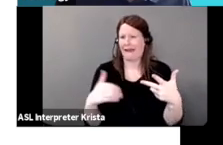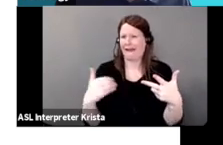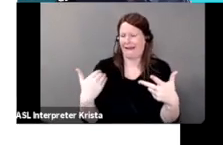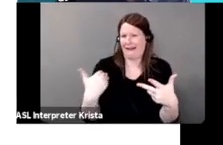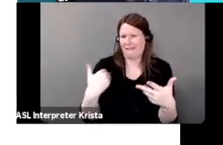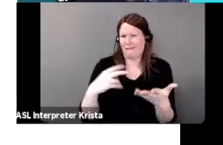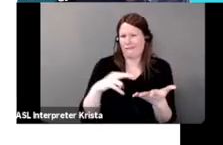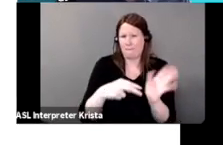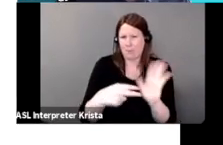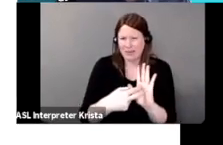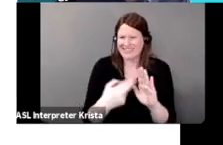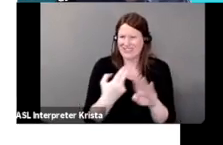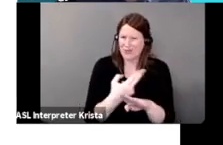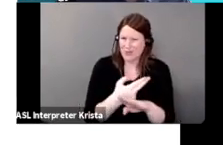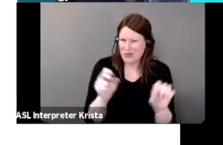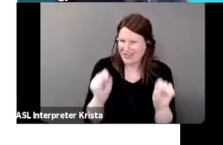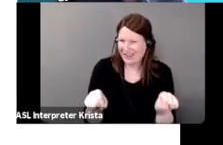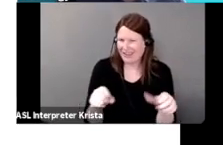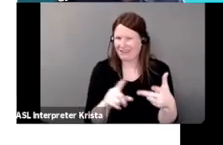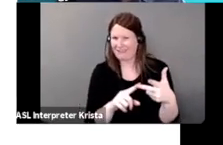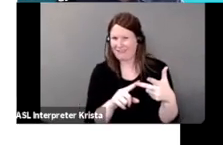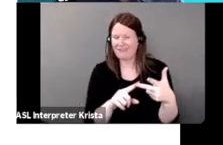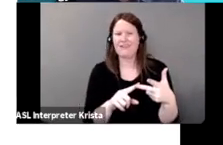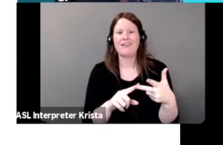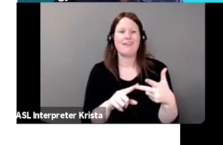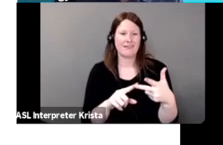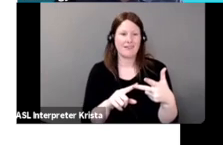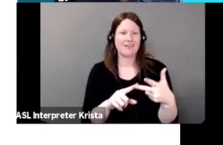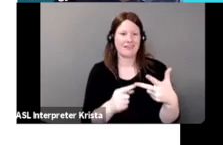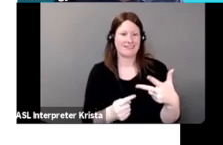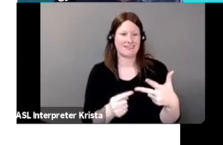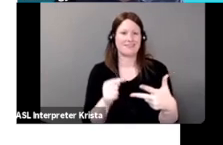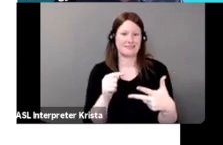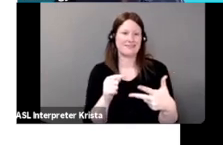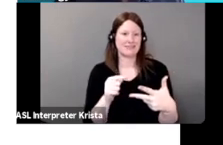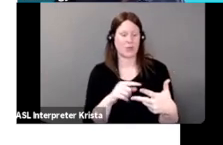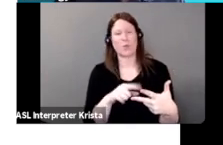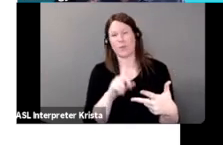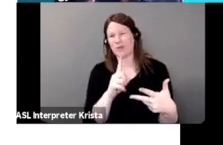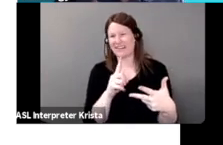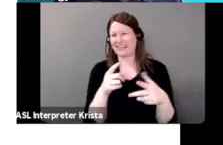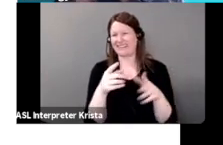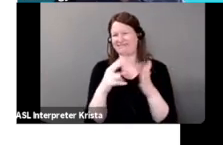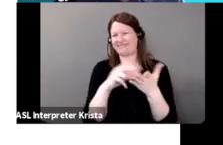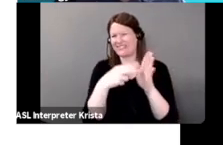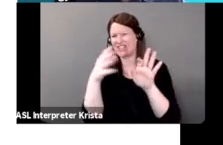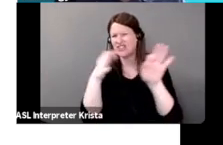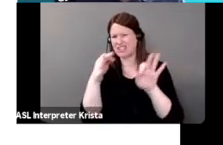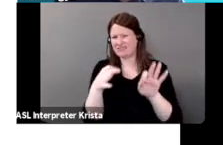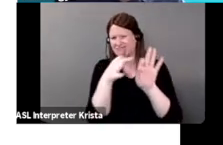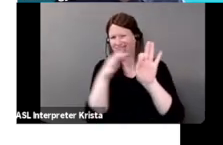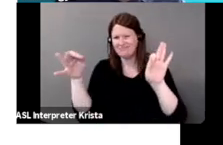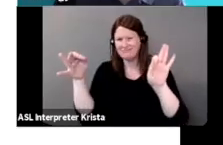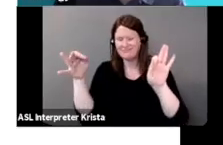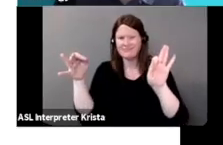So coming back to that first line there, it's an exclusive right to an invention. So you can't